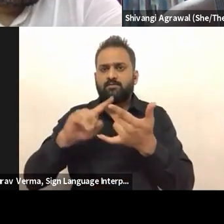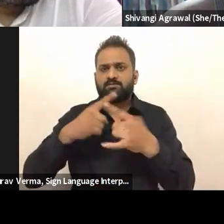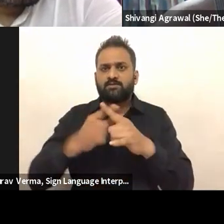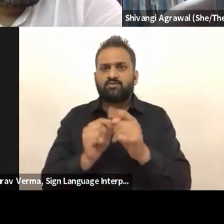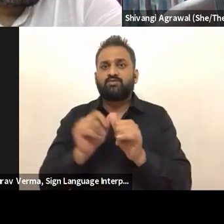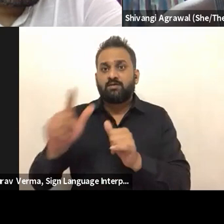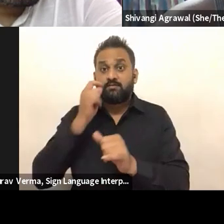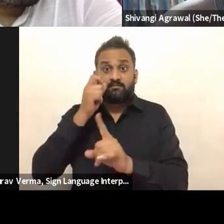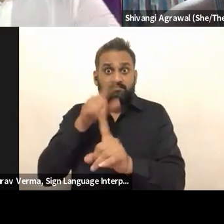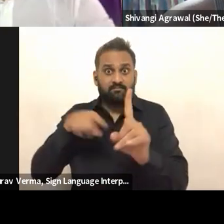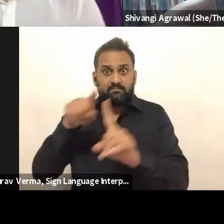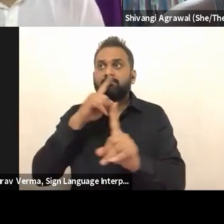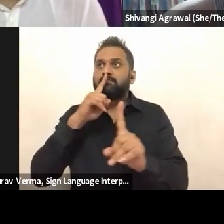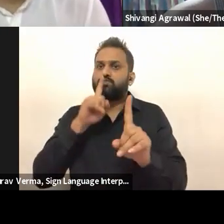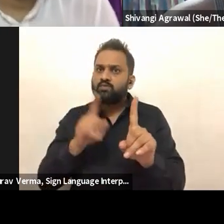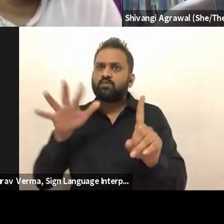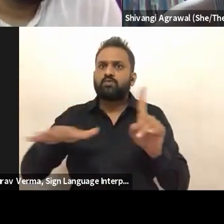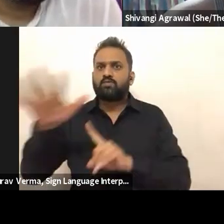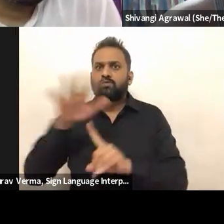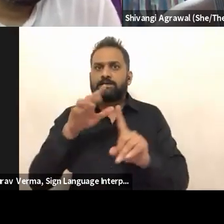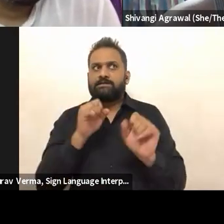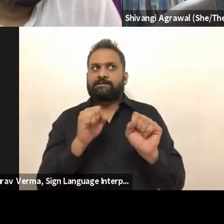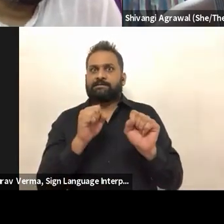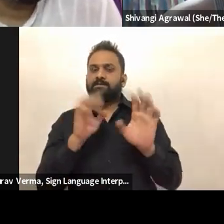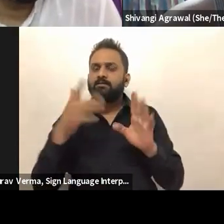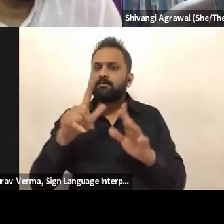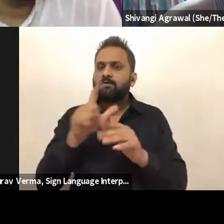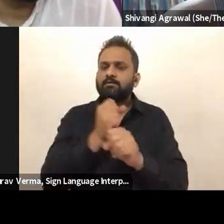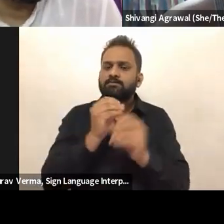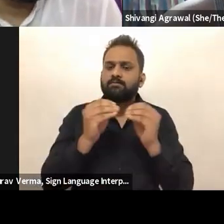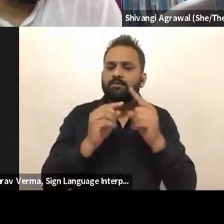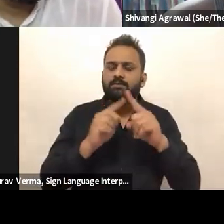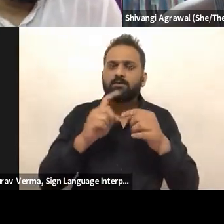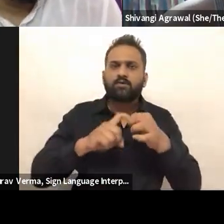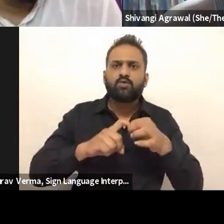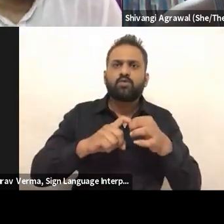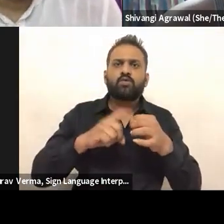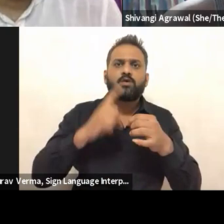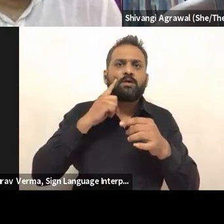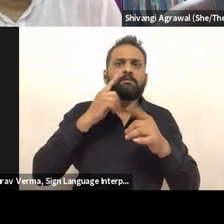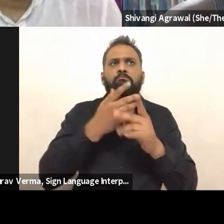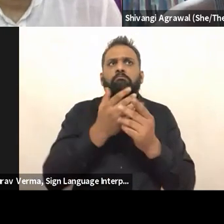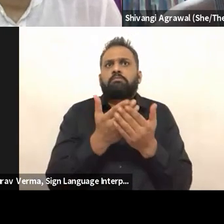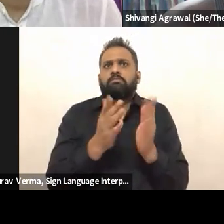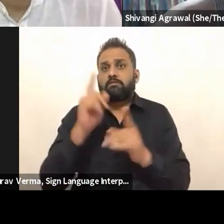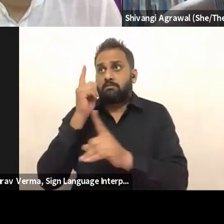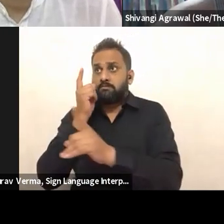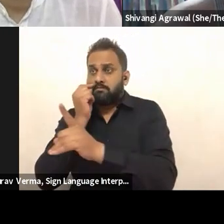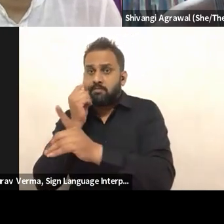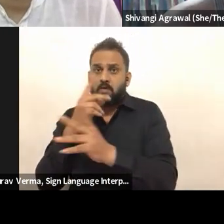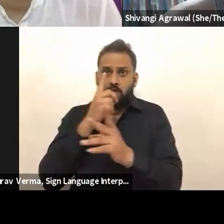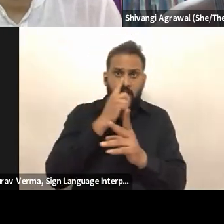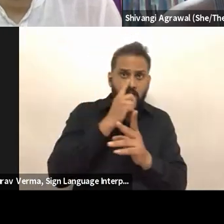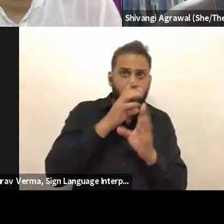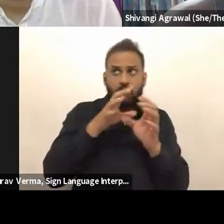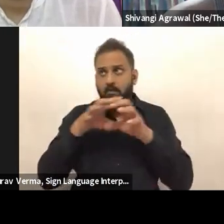more resistant to LGBTQI community than heterosexual women? So men versus women, who seems to embrace the